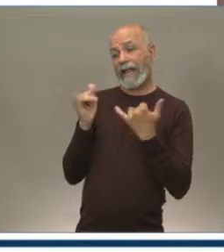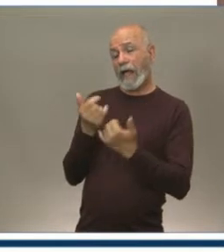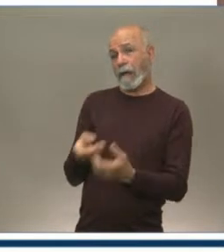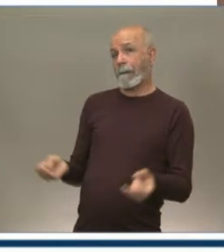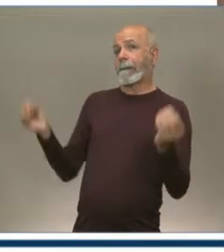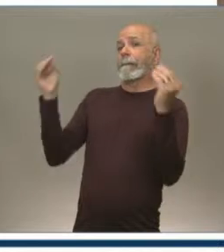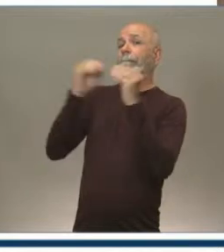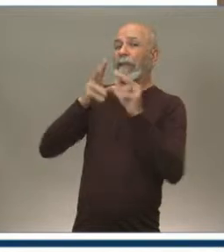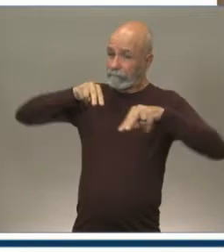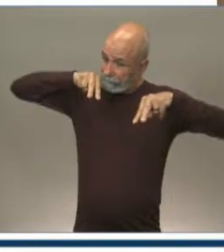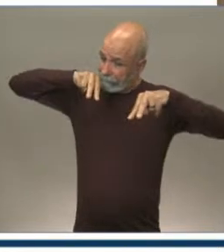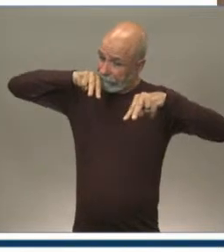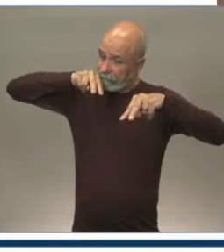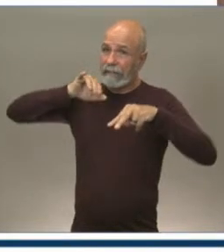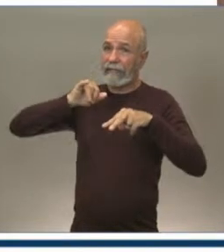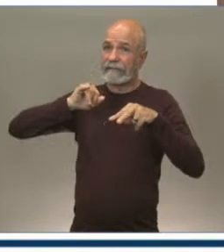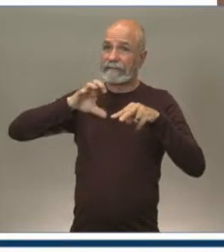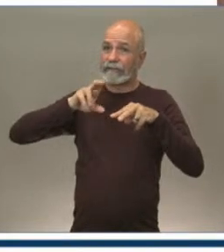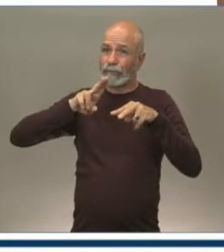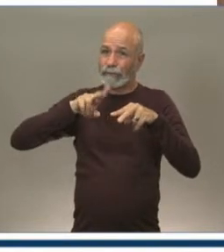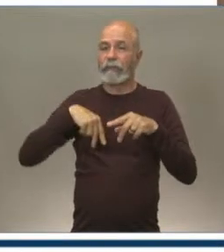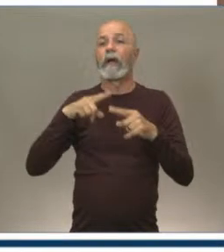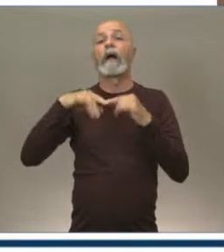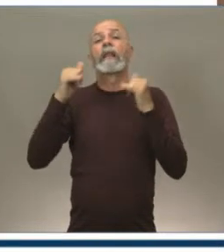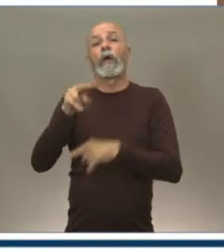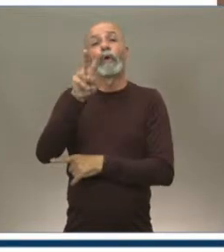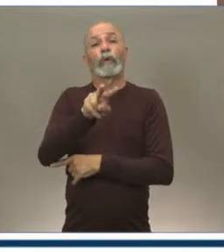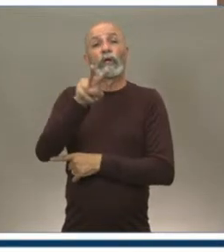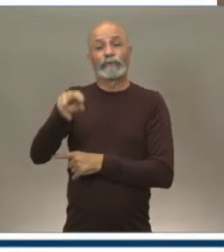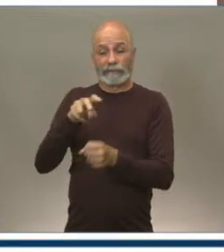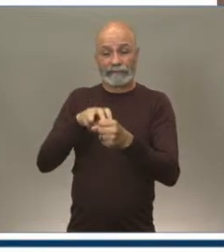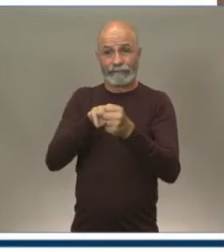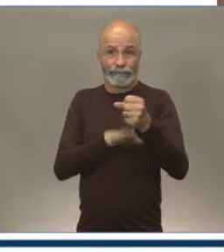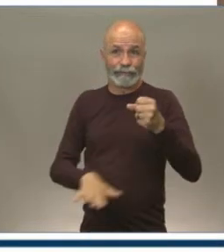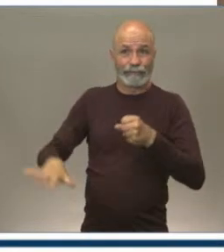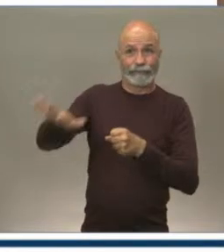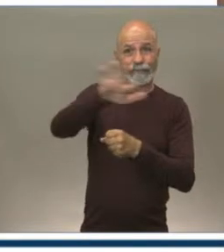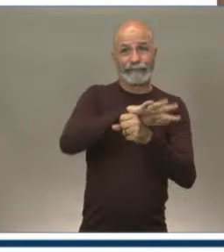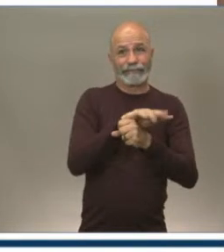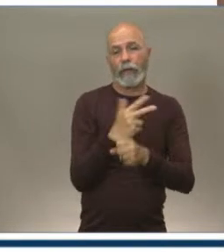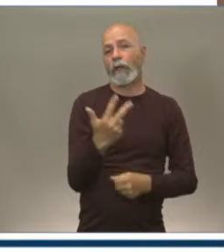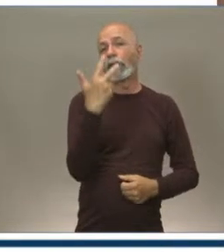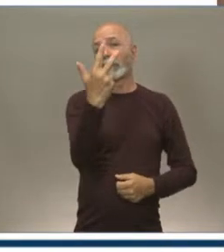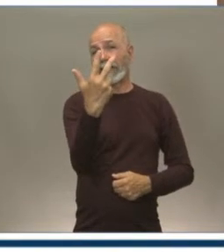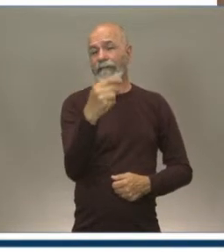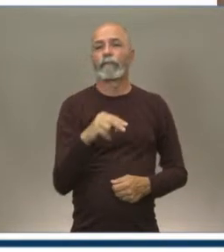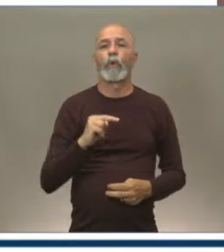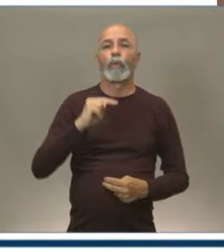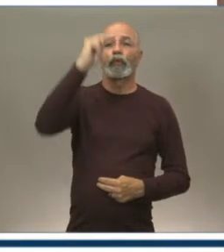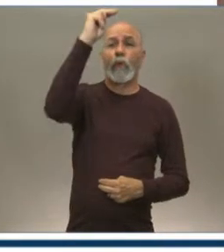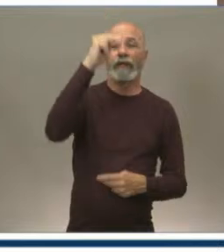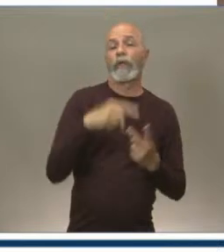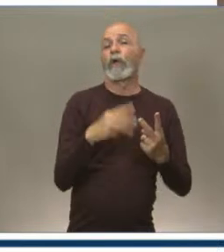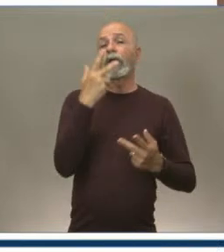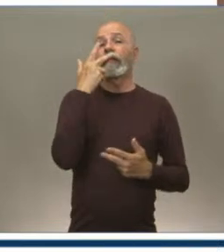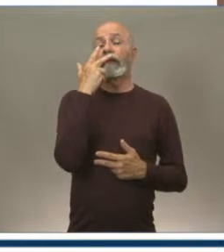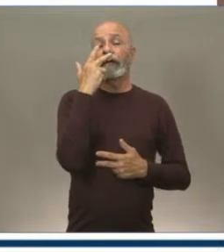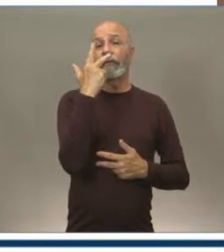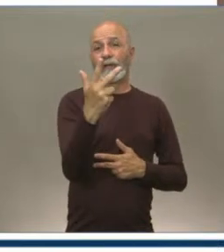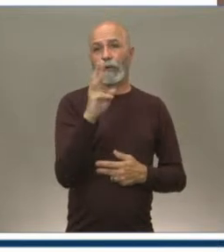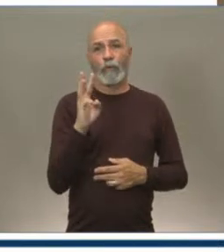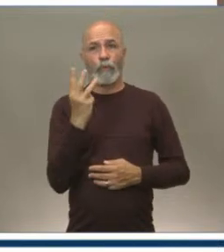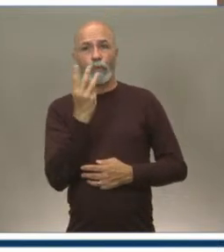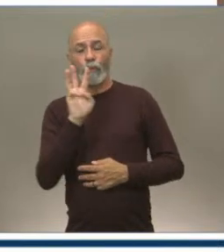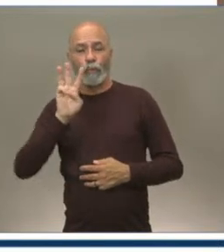breakdown being 22 of those in the central zone, 3 in northern zone, 3 in western zone, and 1 in eastern zone.